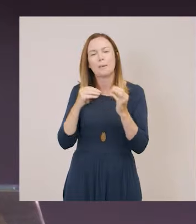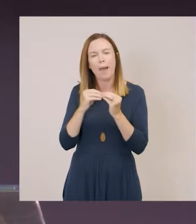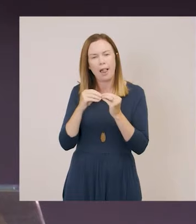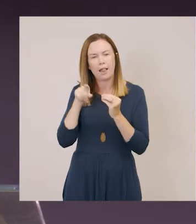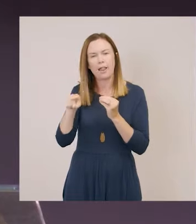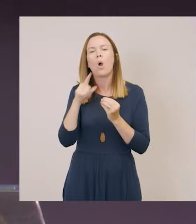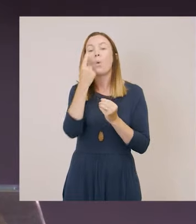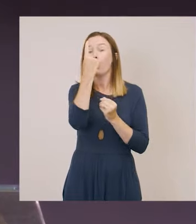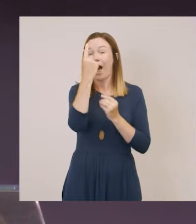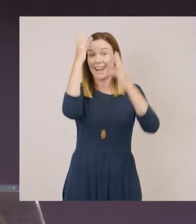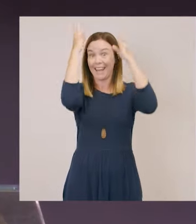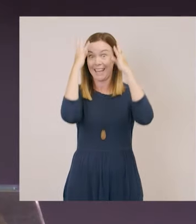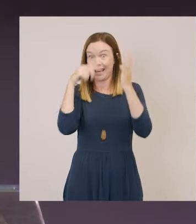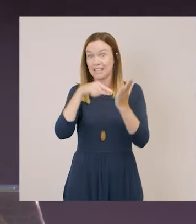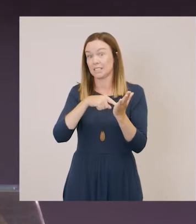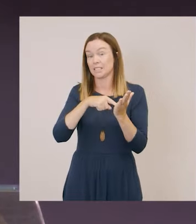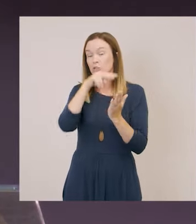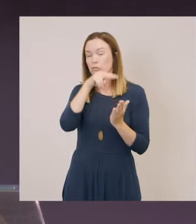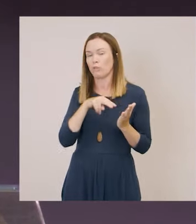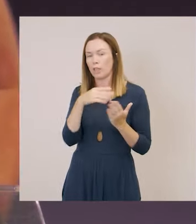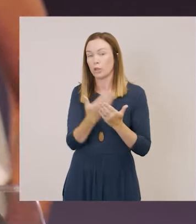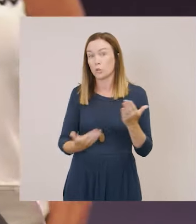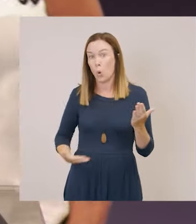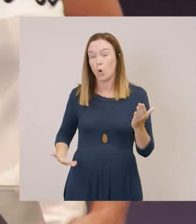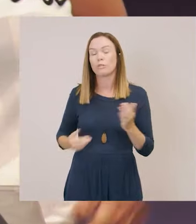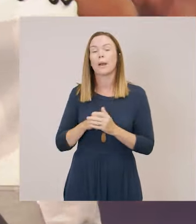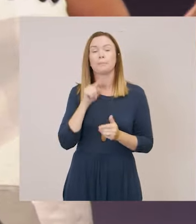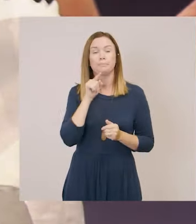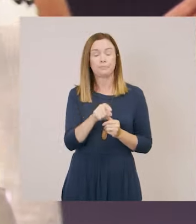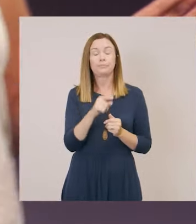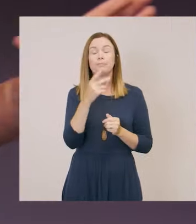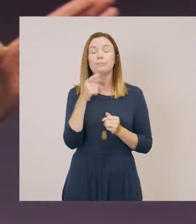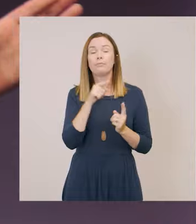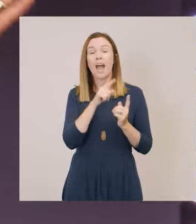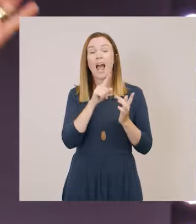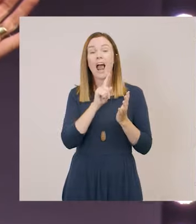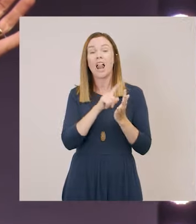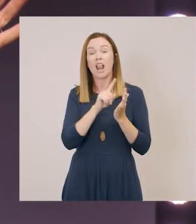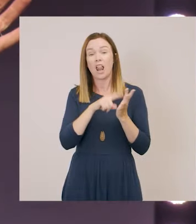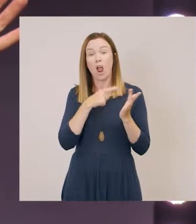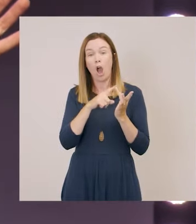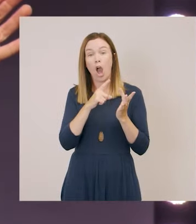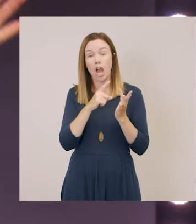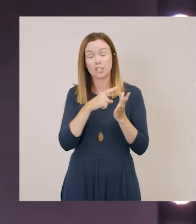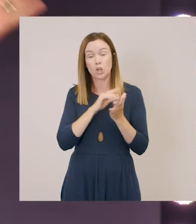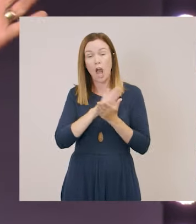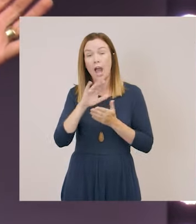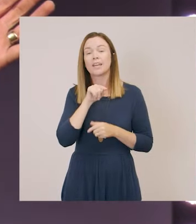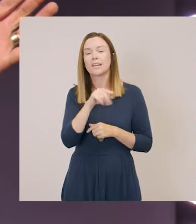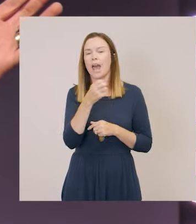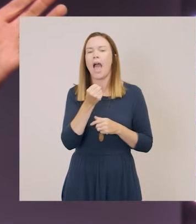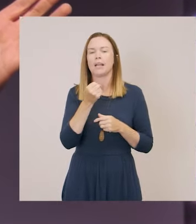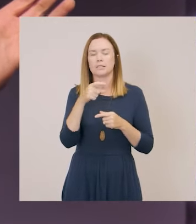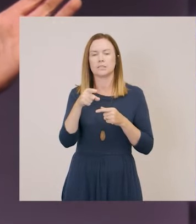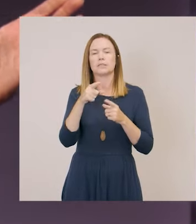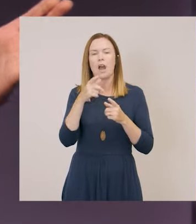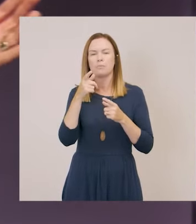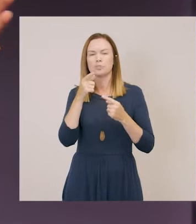in 1 Kings. And in this story, Elijah had this massive showdown with the prophets of Baal. It's an amazing